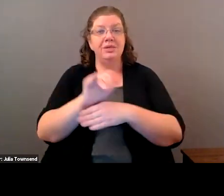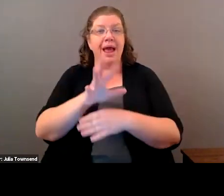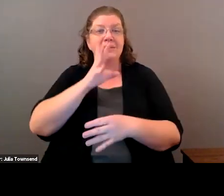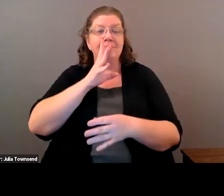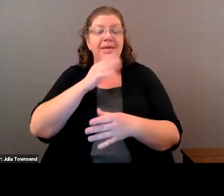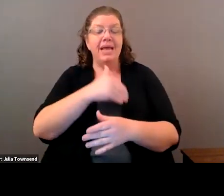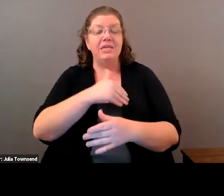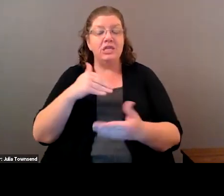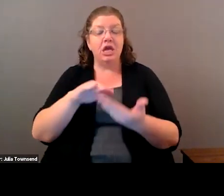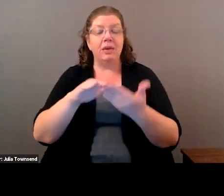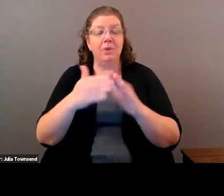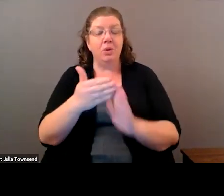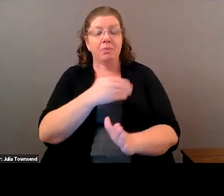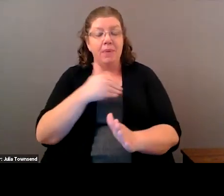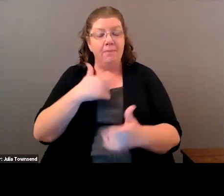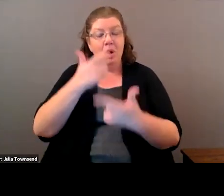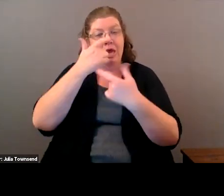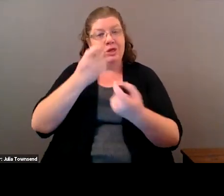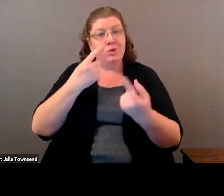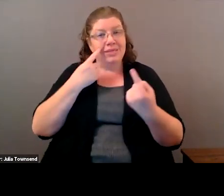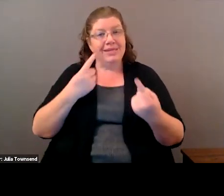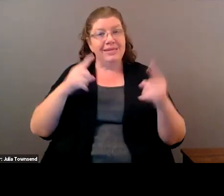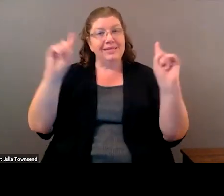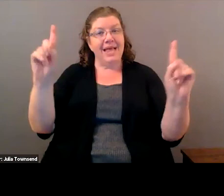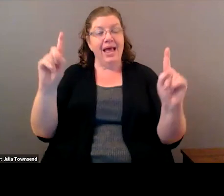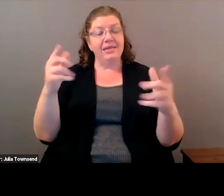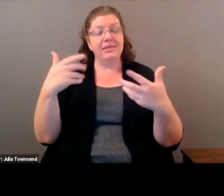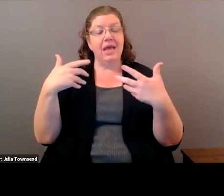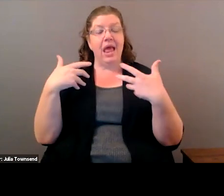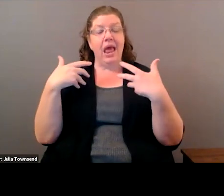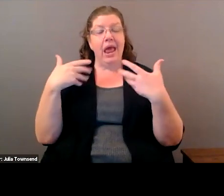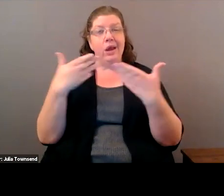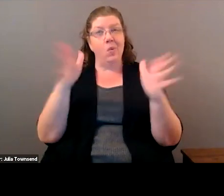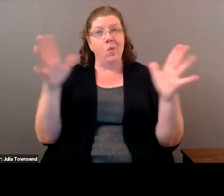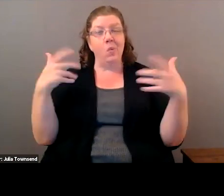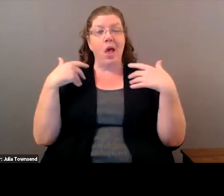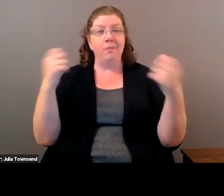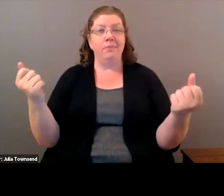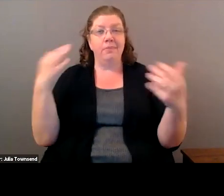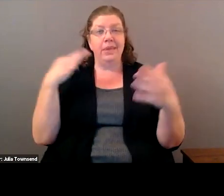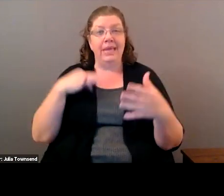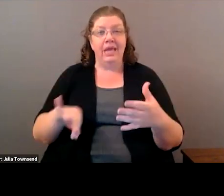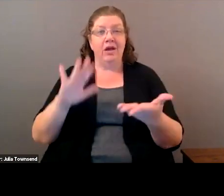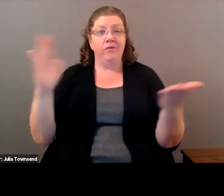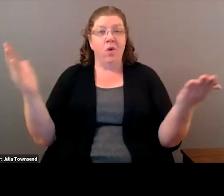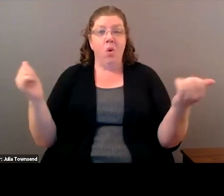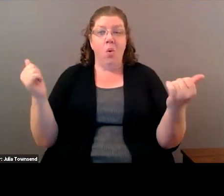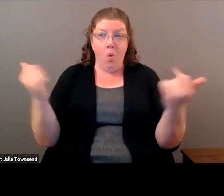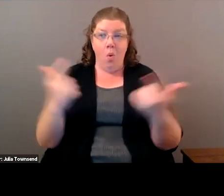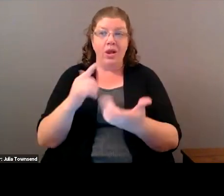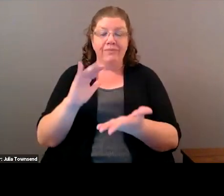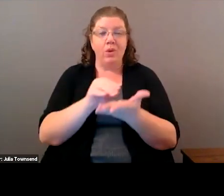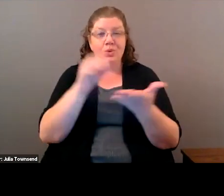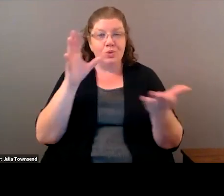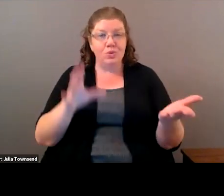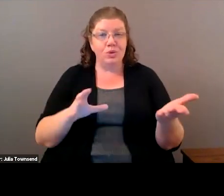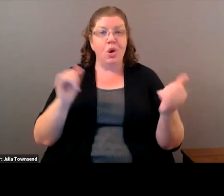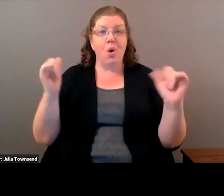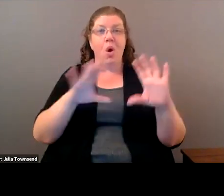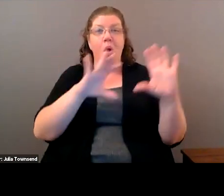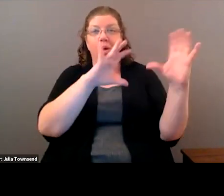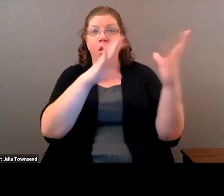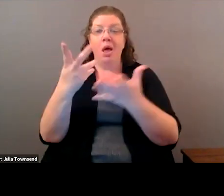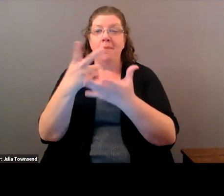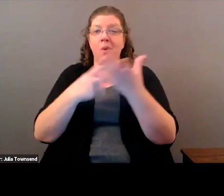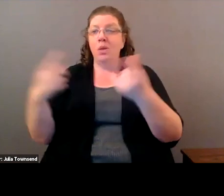with interest in the success and well-being of all of our students. I think all parties on both sides of the debate